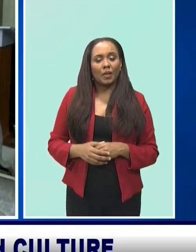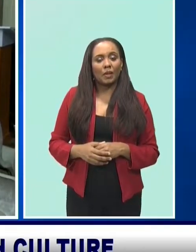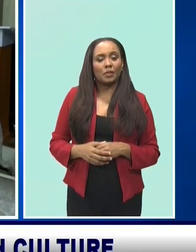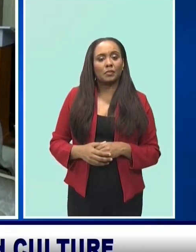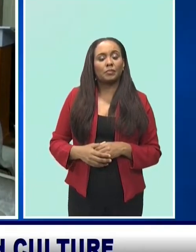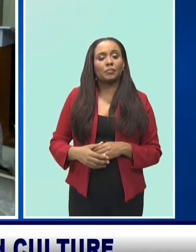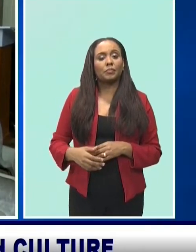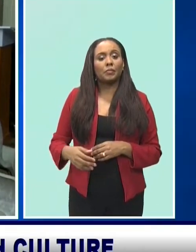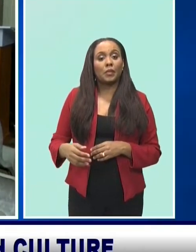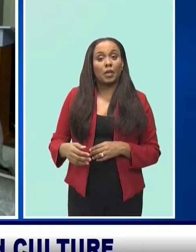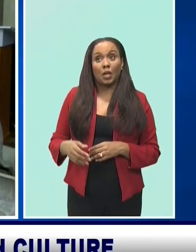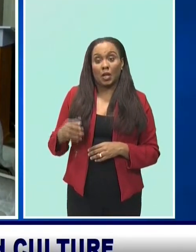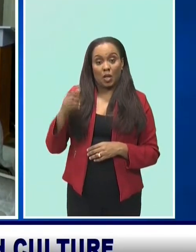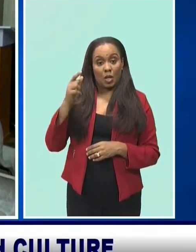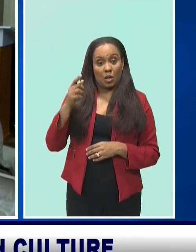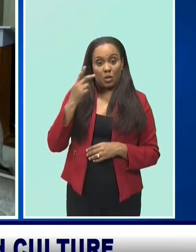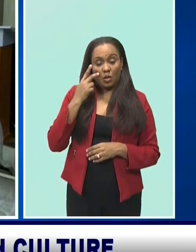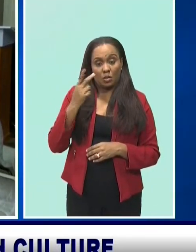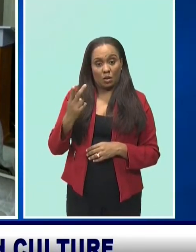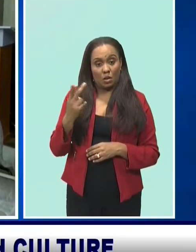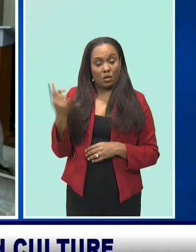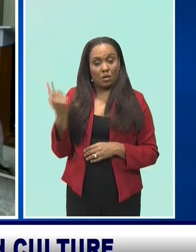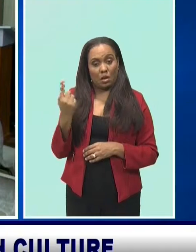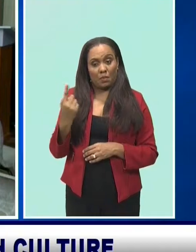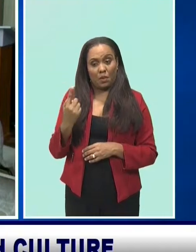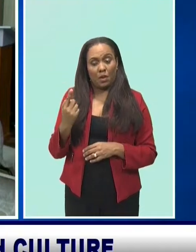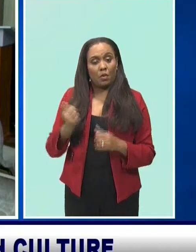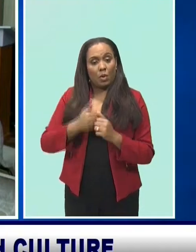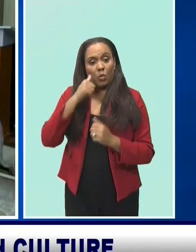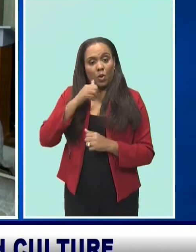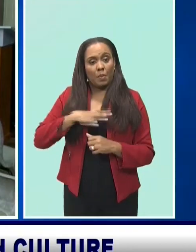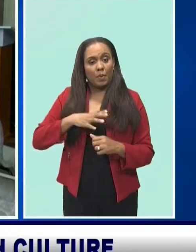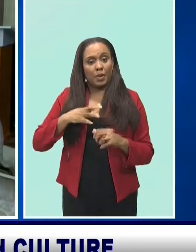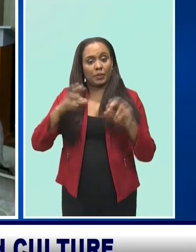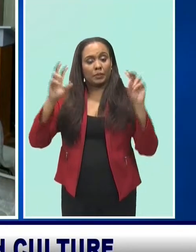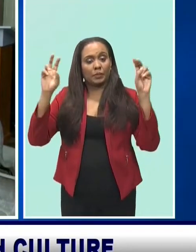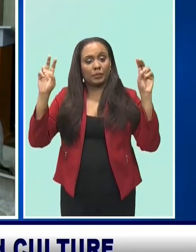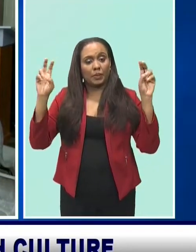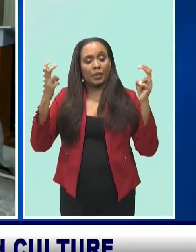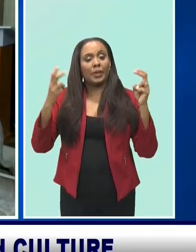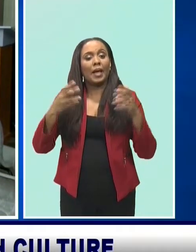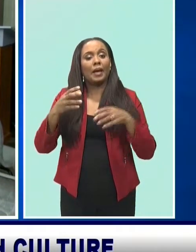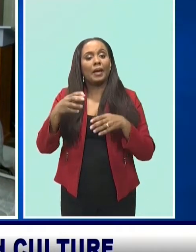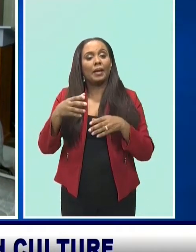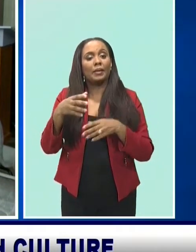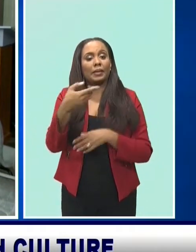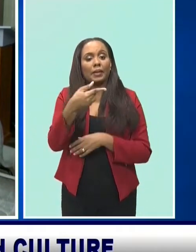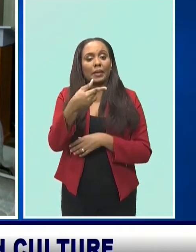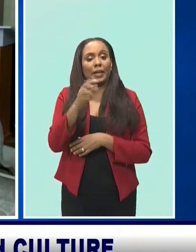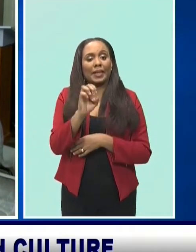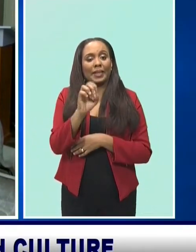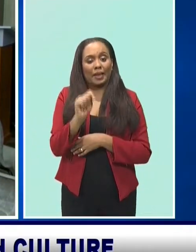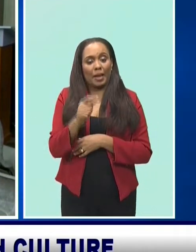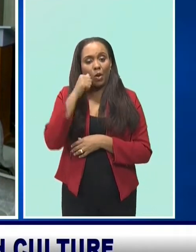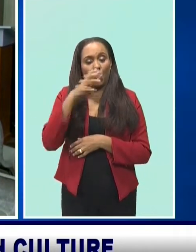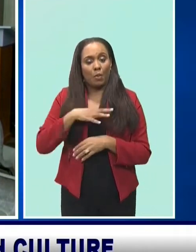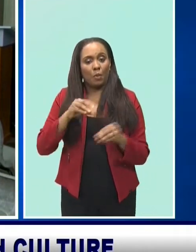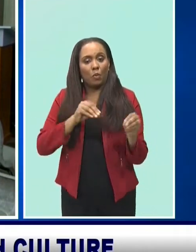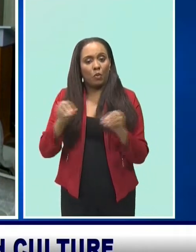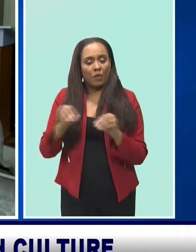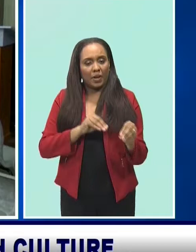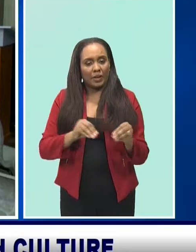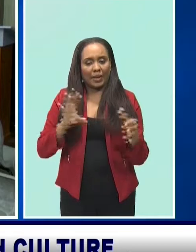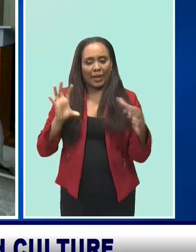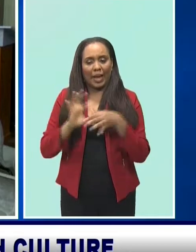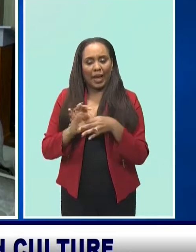Ministry of Health called Get Women Moving. There was a 2015 State of the Nation survey which stated that